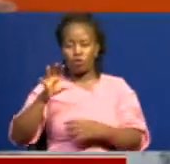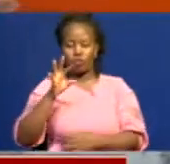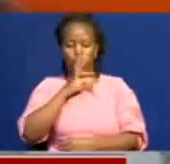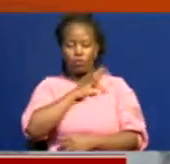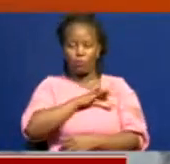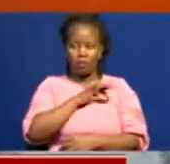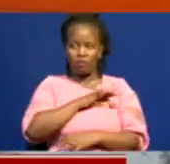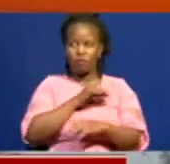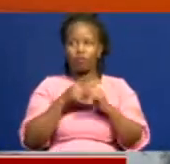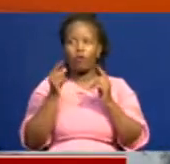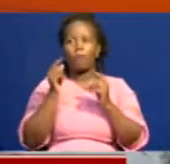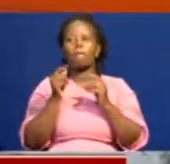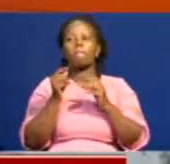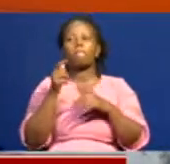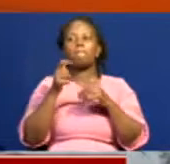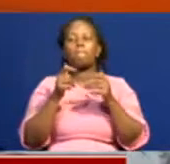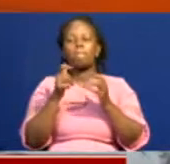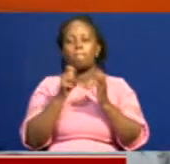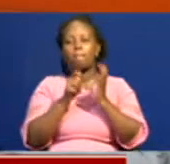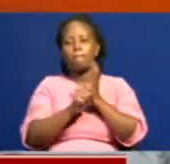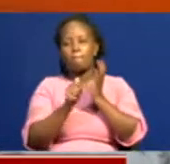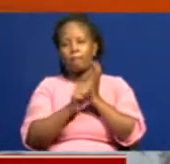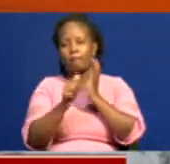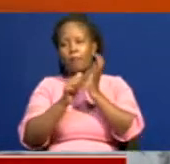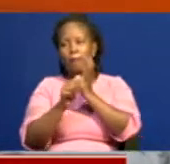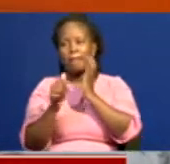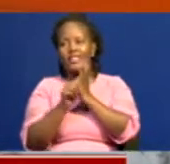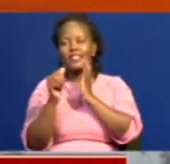dryers. He dryer in a dry